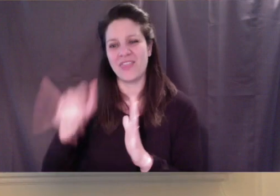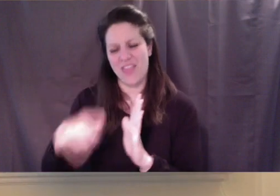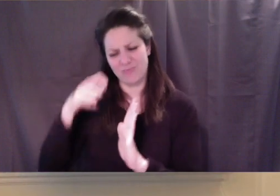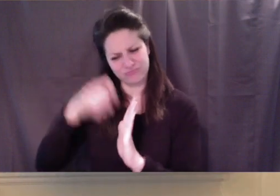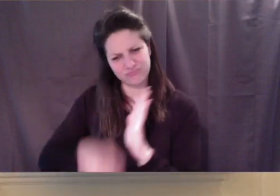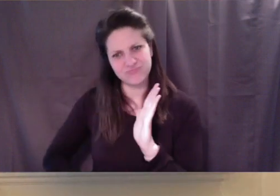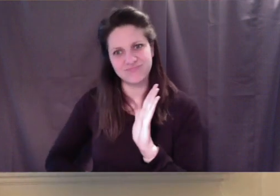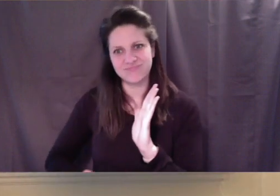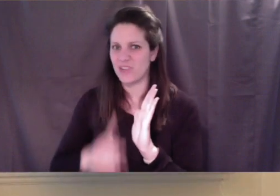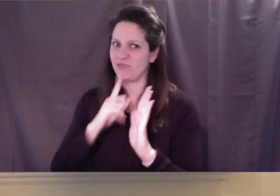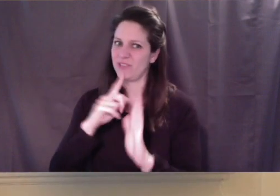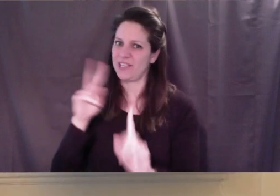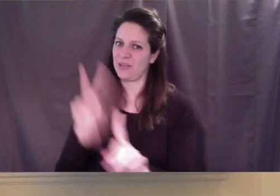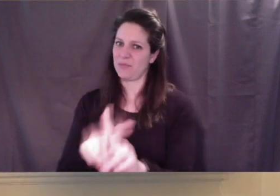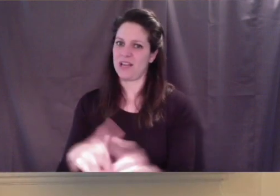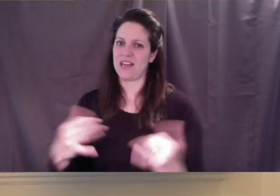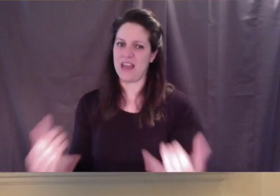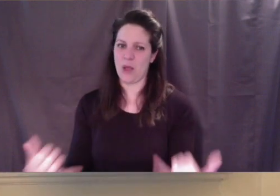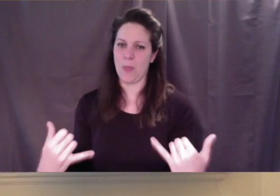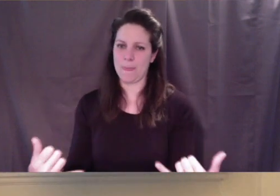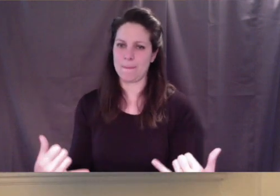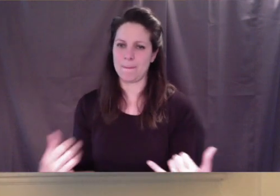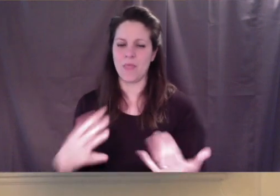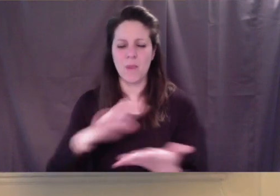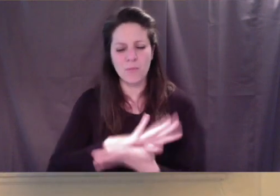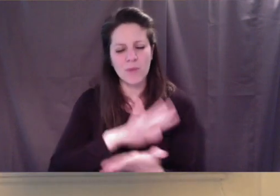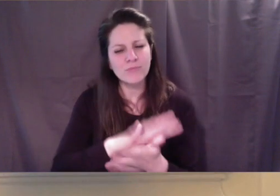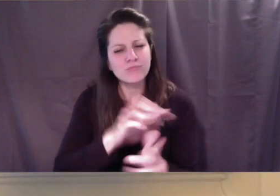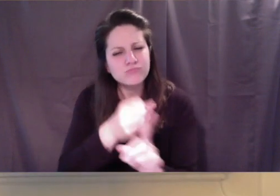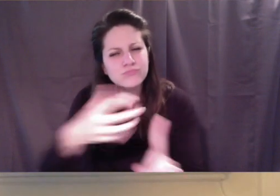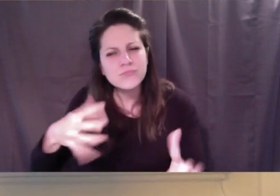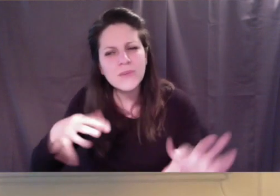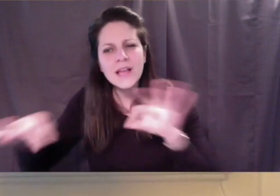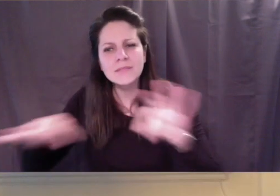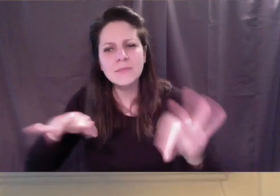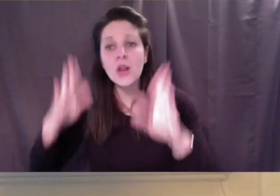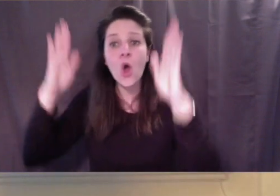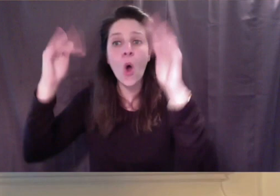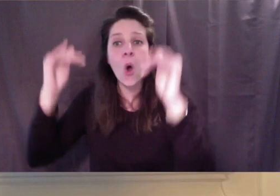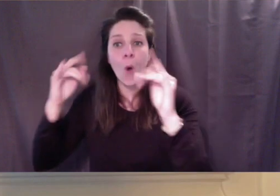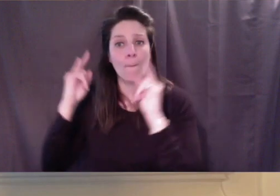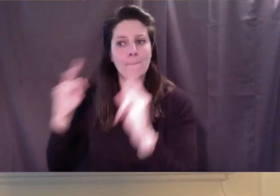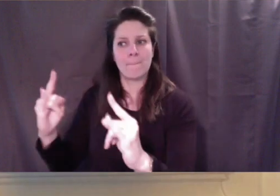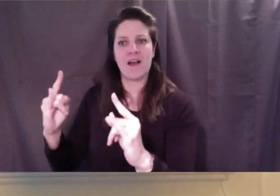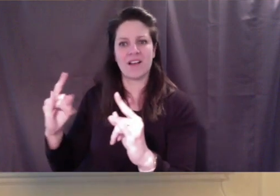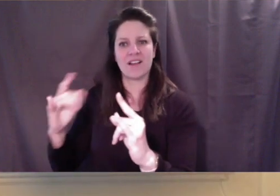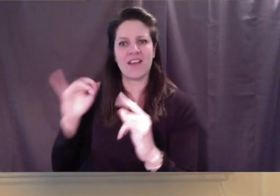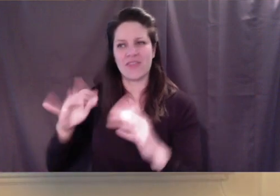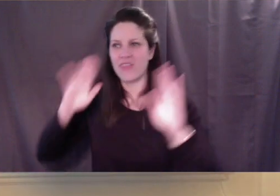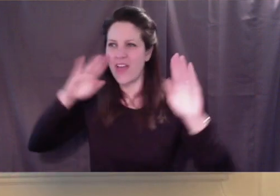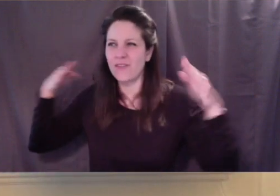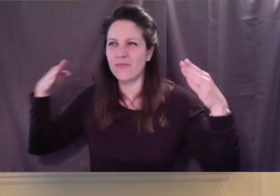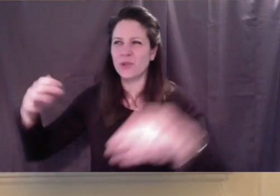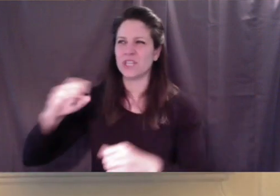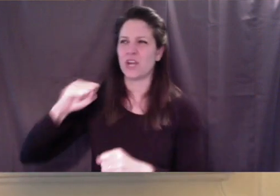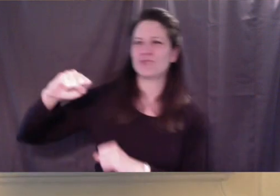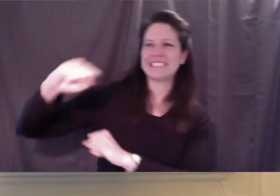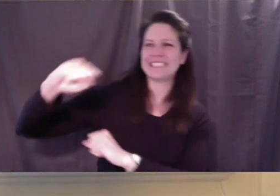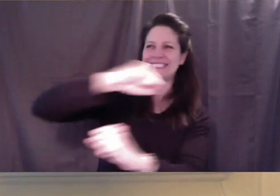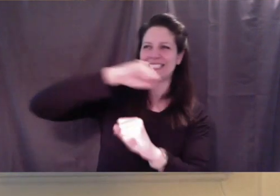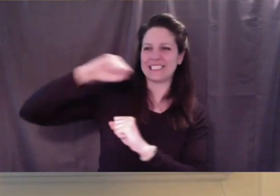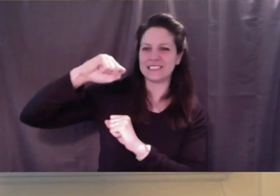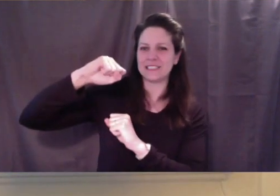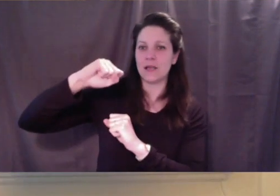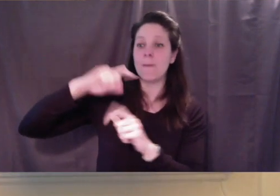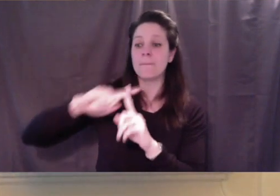that paper was written for such a time as this. And they talk about how hope punk is focused on resistance